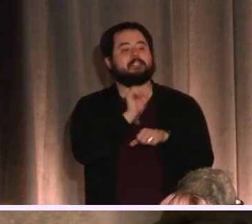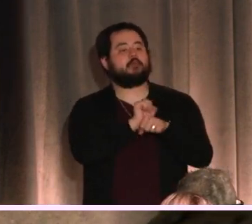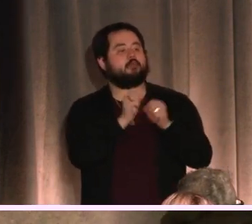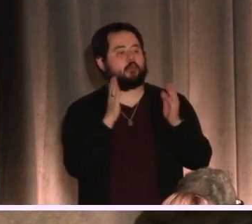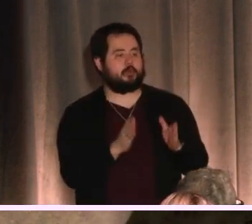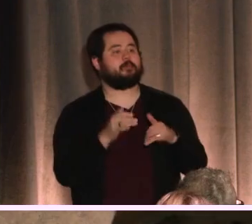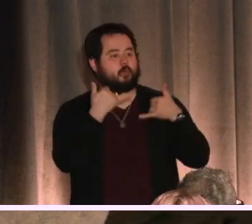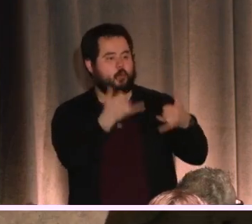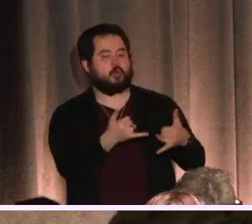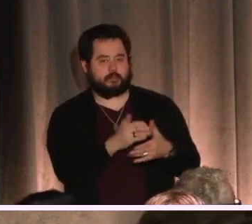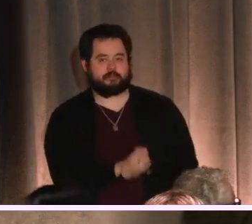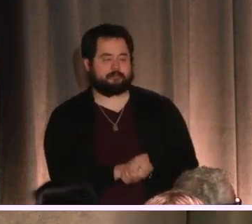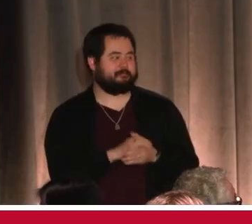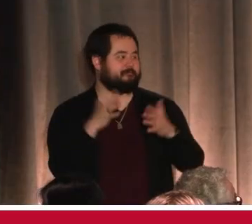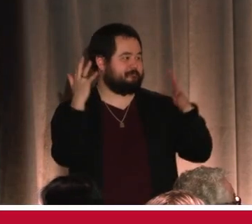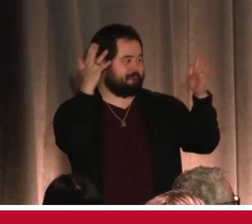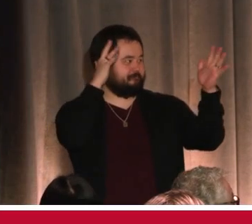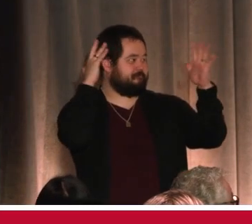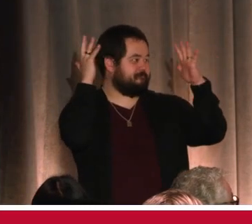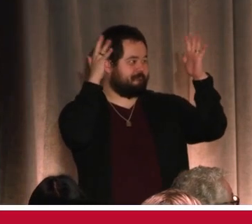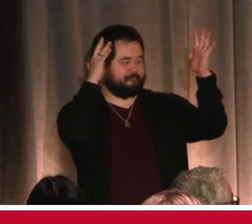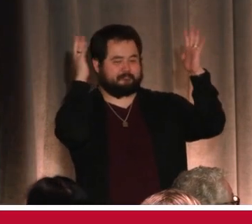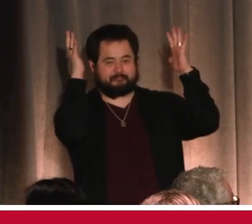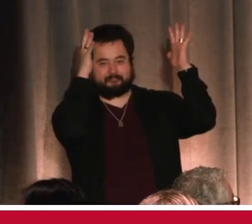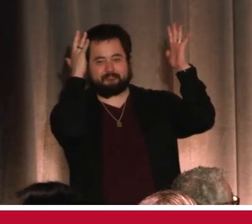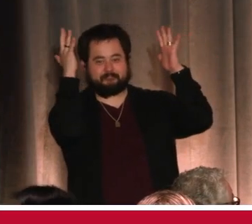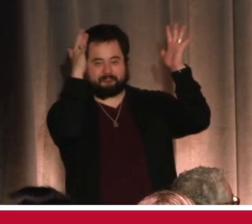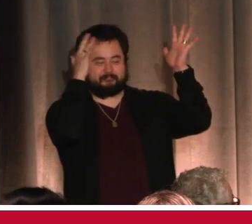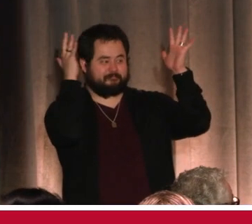Marvin. Yeah.